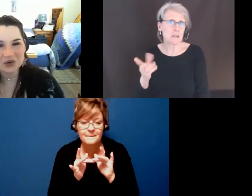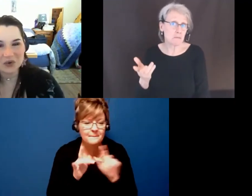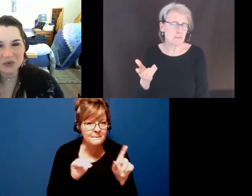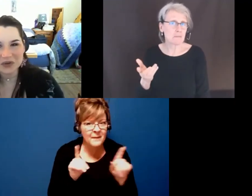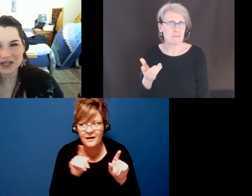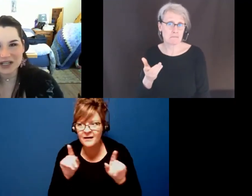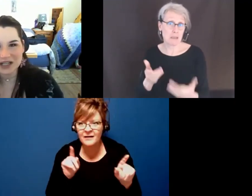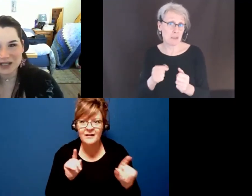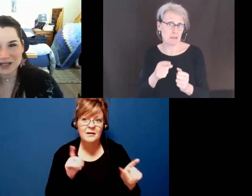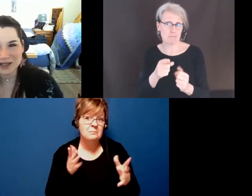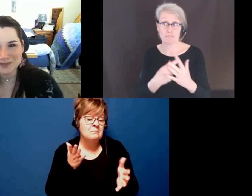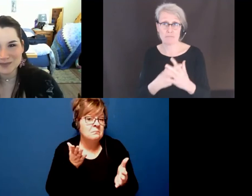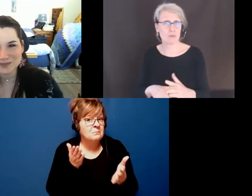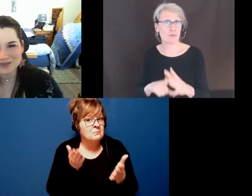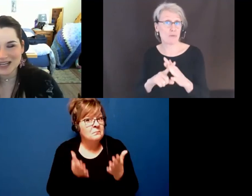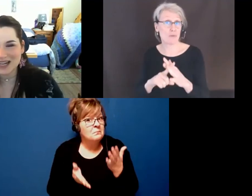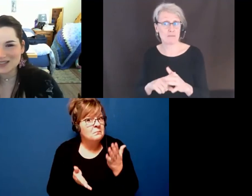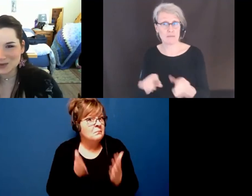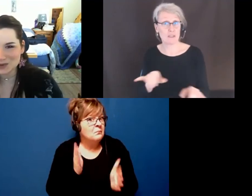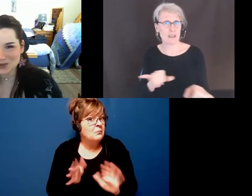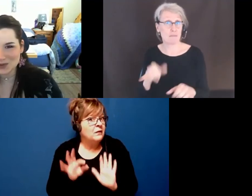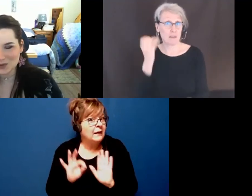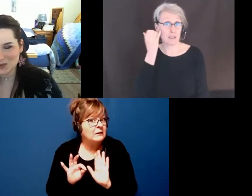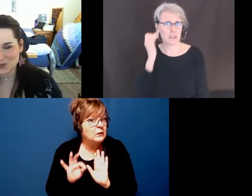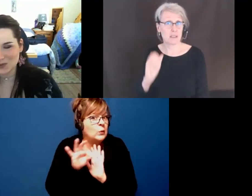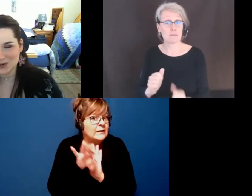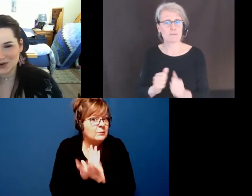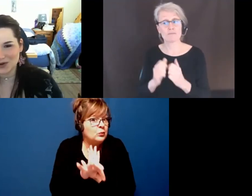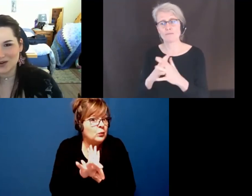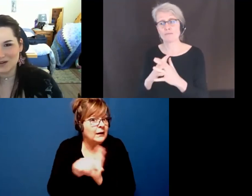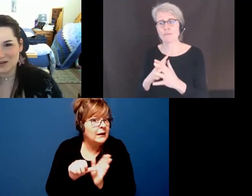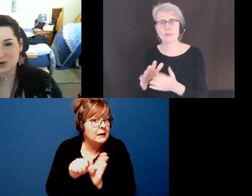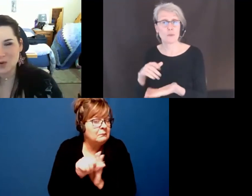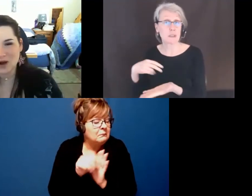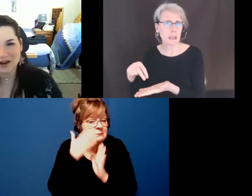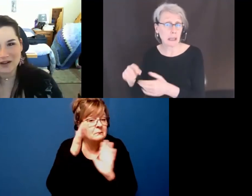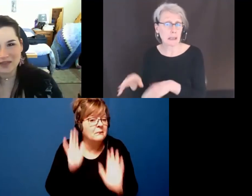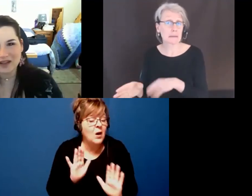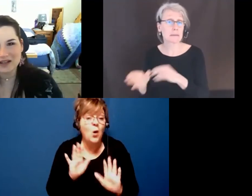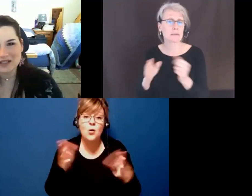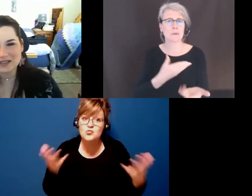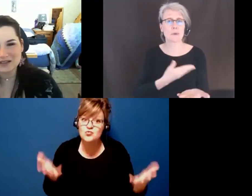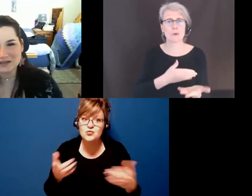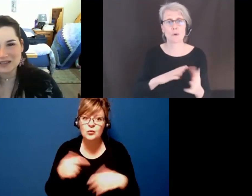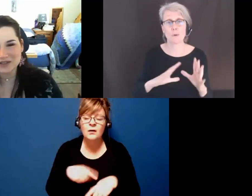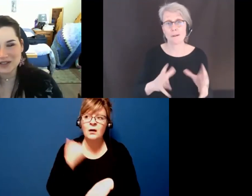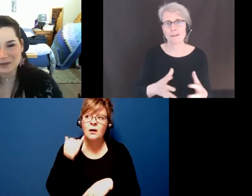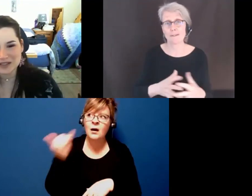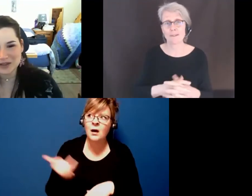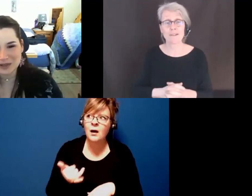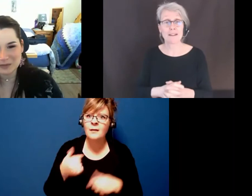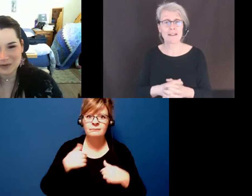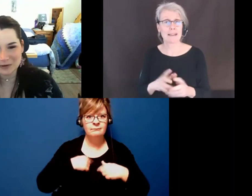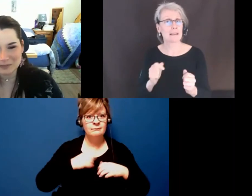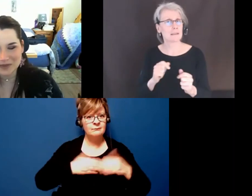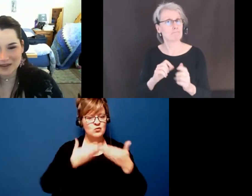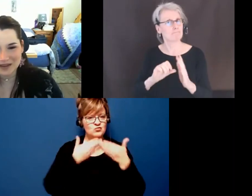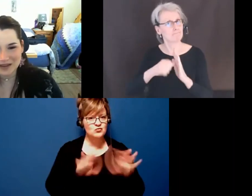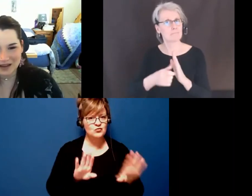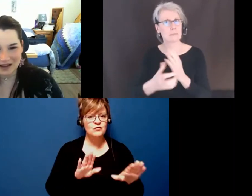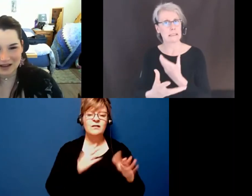start your own dance school or choir that is inclusive and helps other